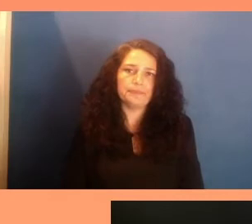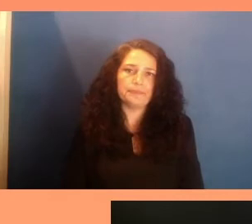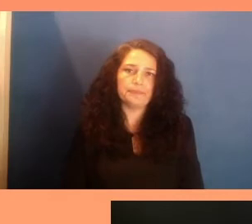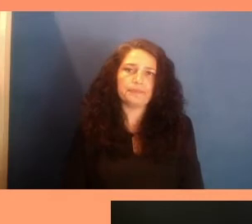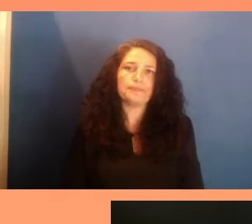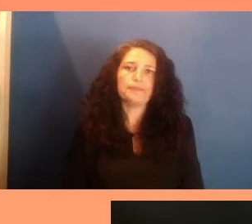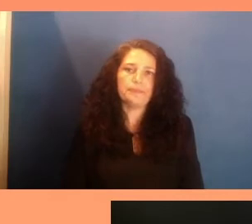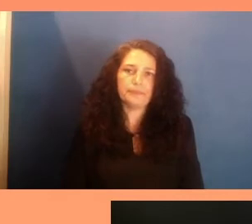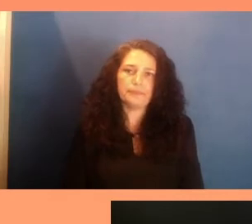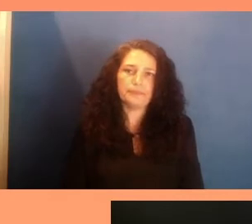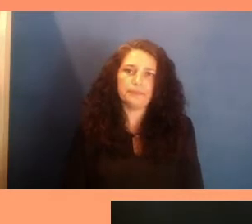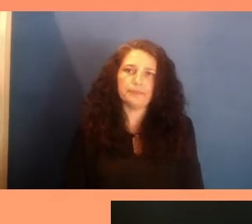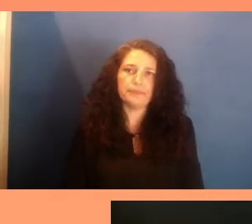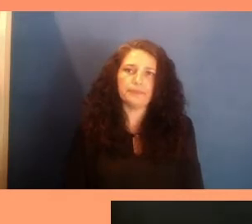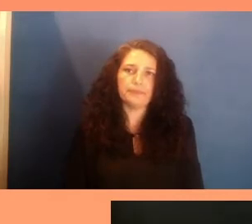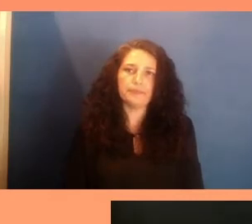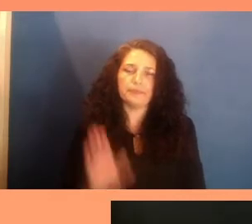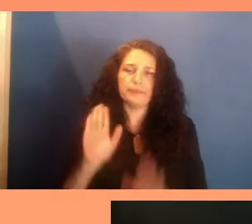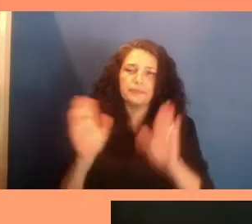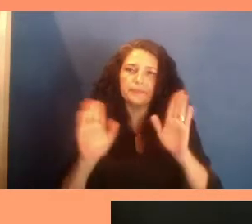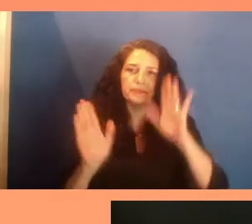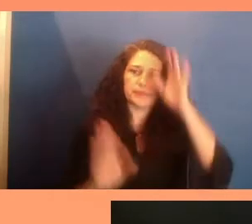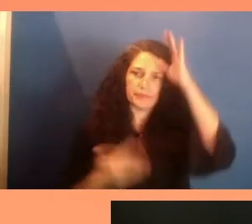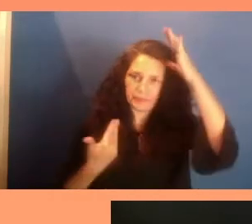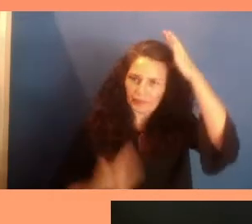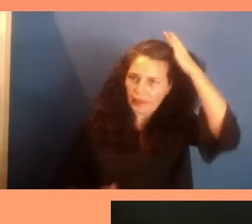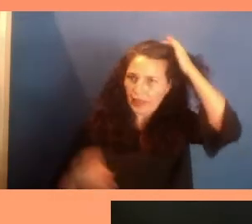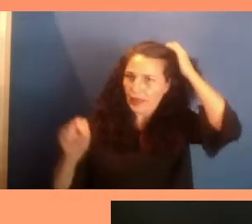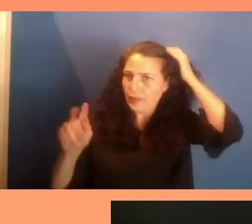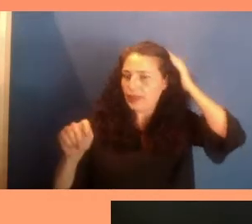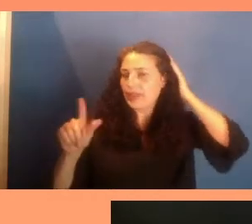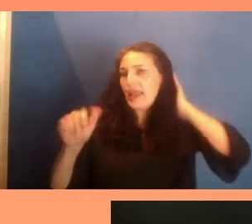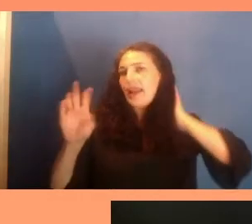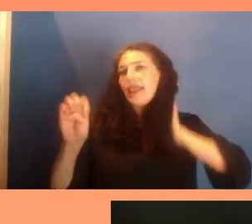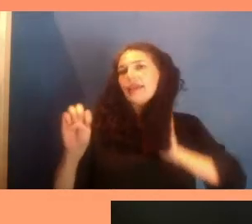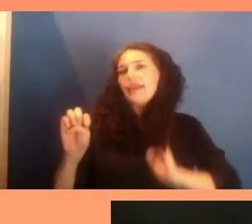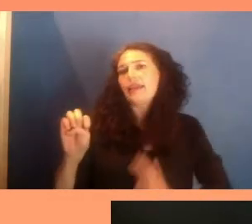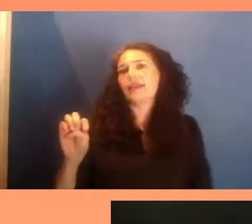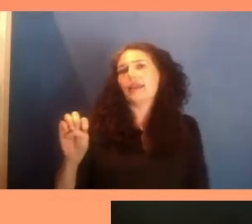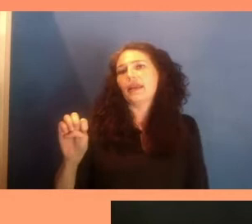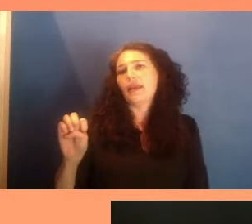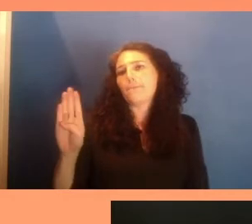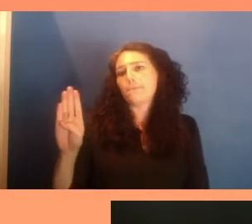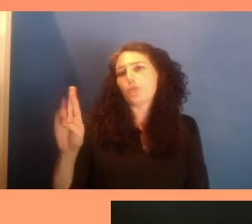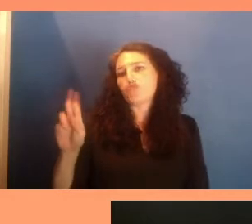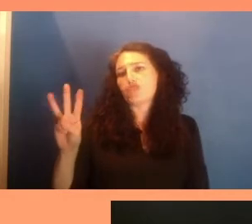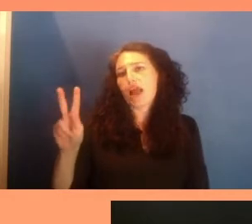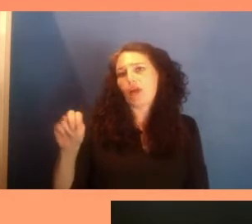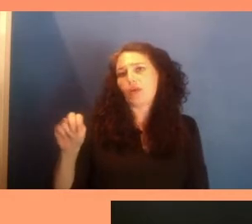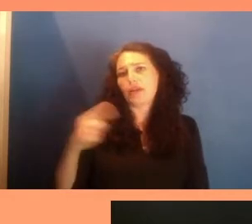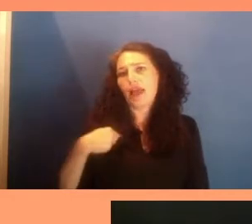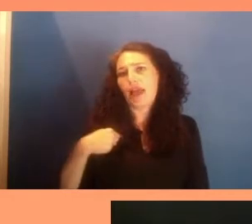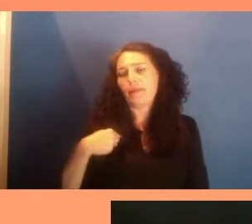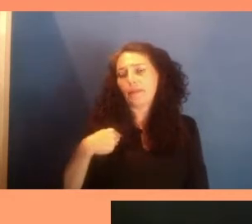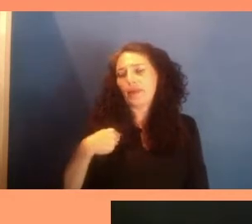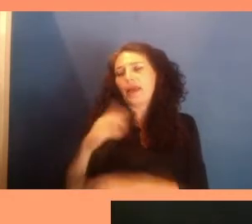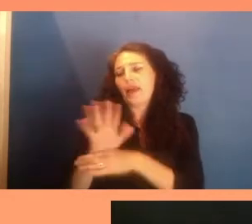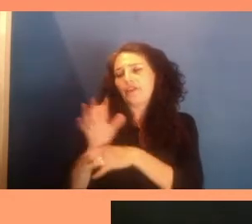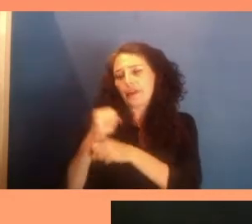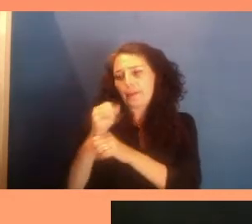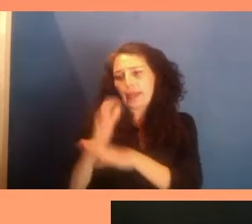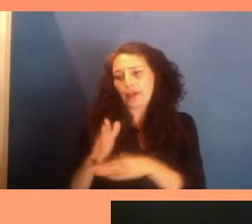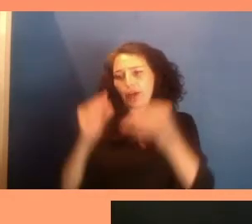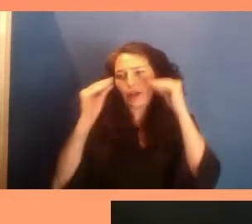Hey everyone, my name is Natalie Bullock-Brown. I am a filmmaker and a professor based in Raleigh,